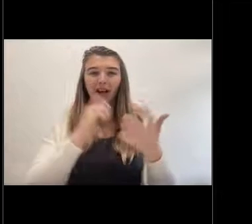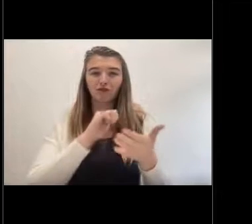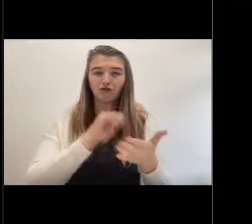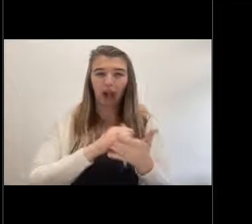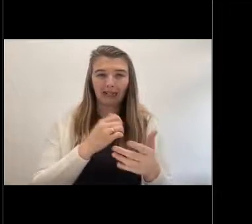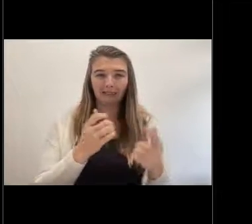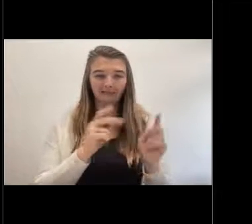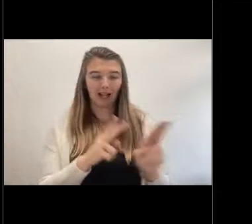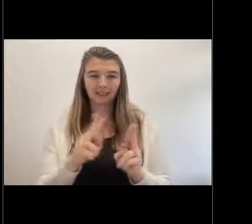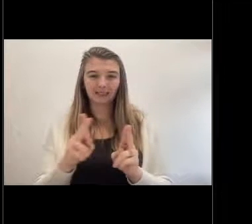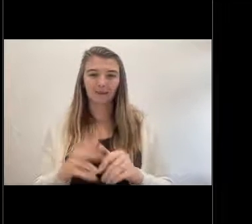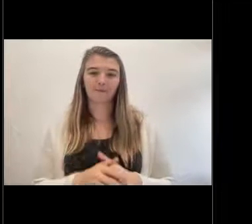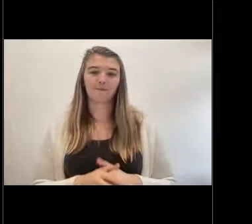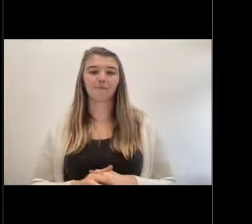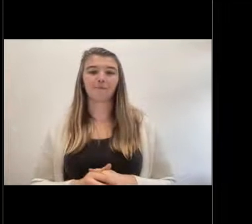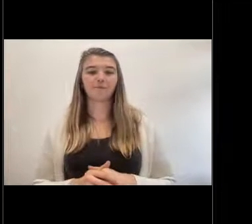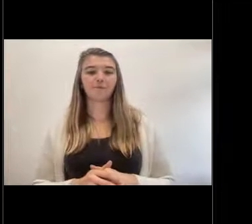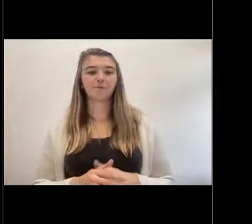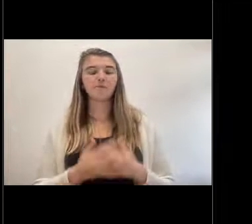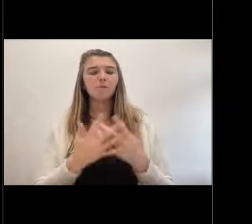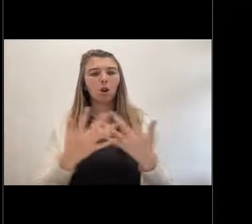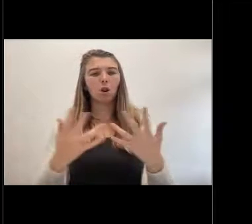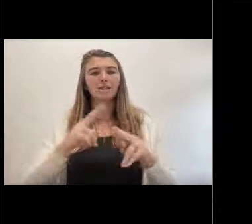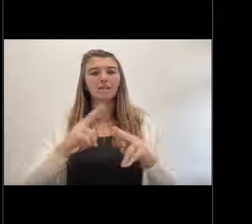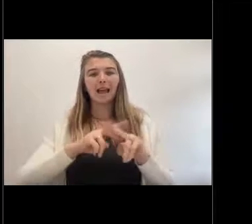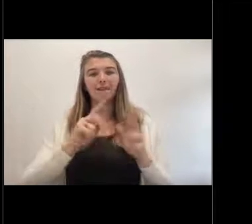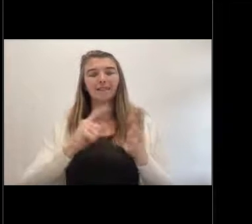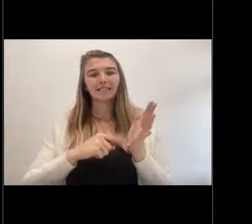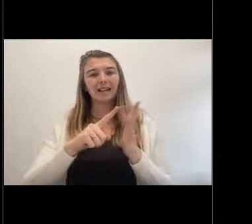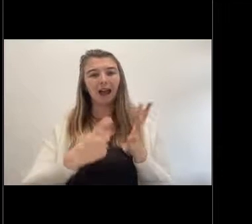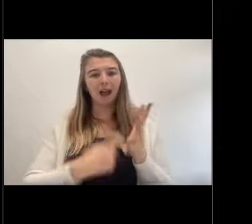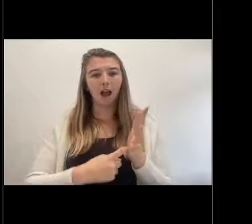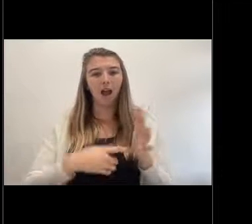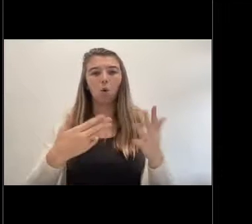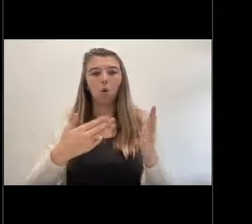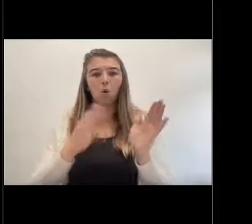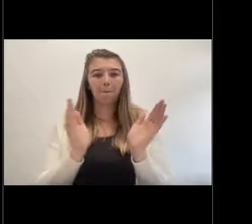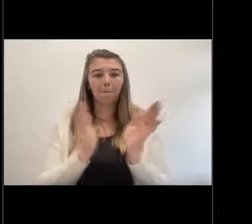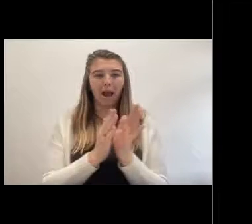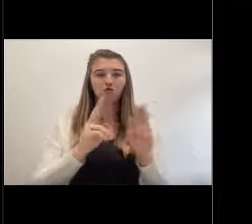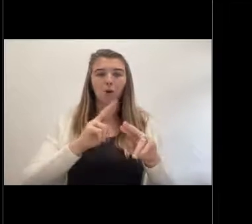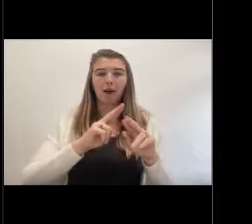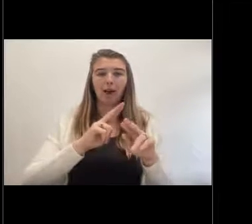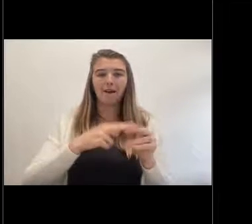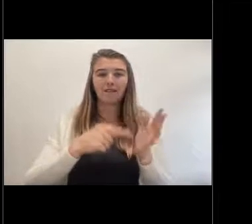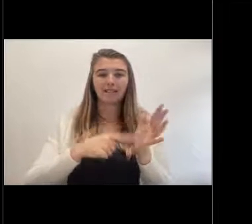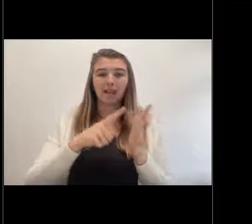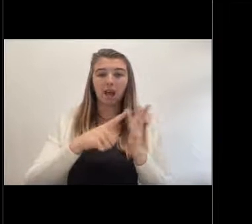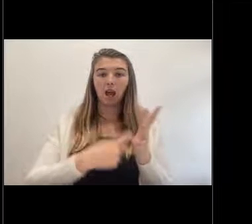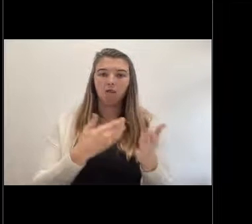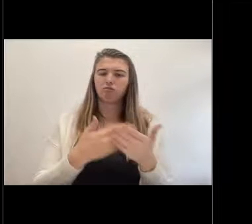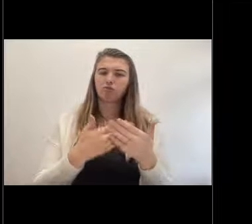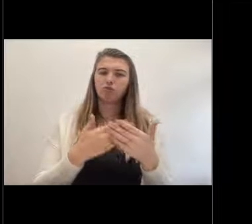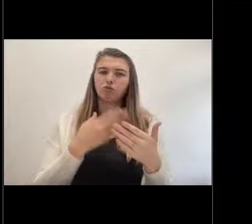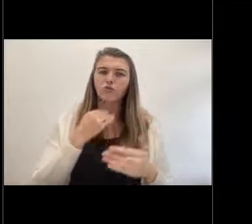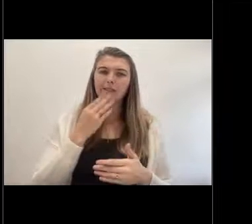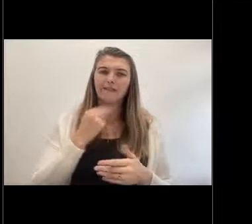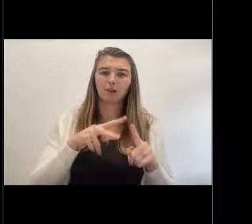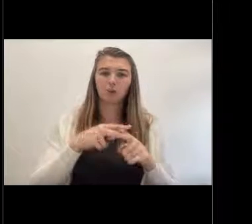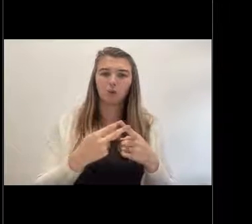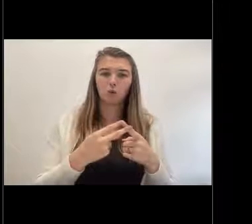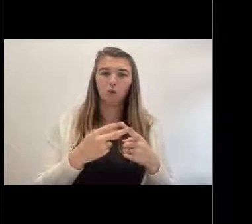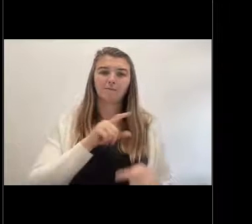common tools for the detection and quantification of microplastics. You don't need a visual pre-selection, particularly when using micro-FTIR,